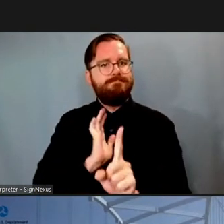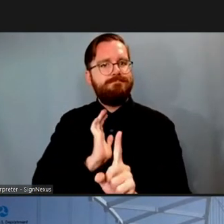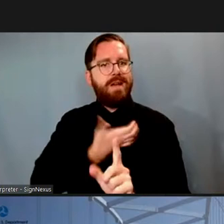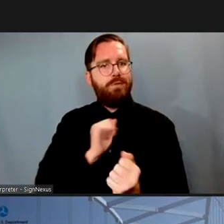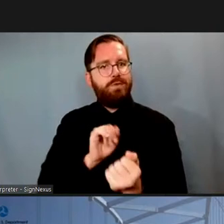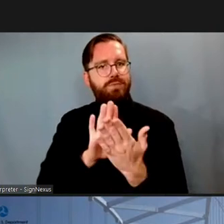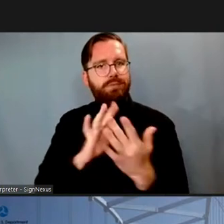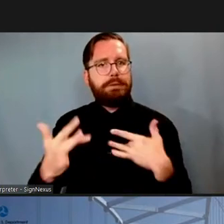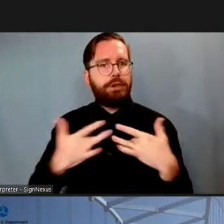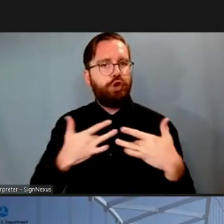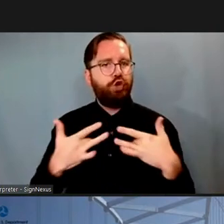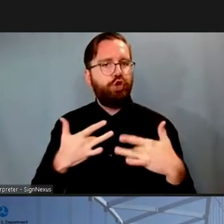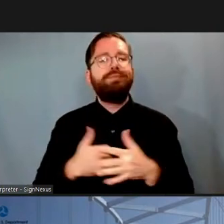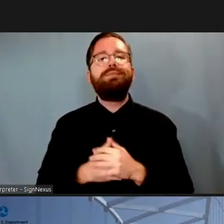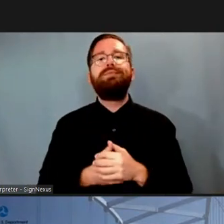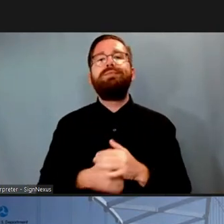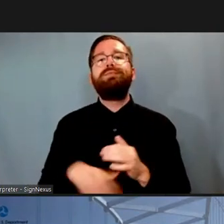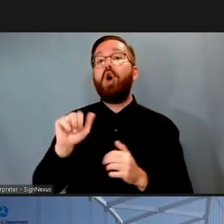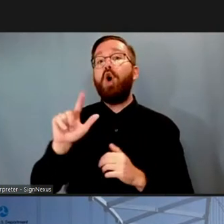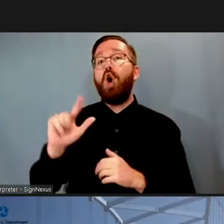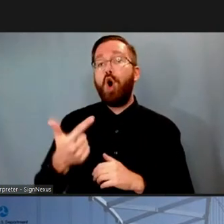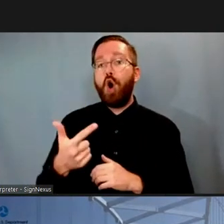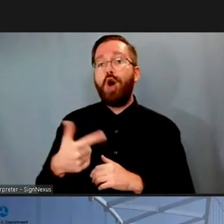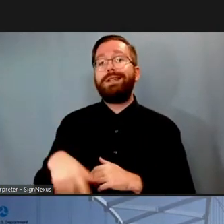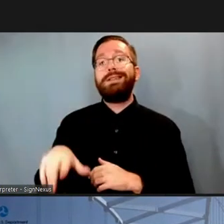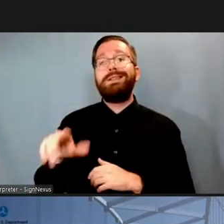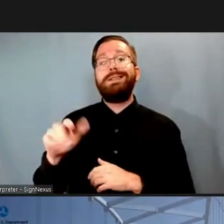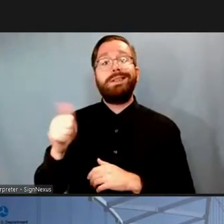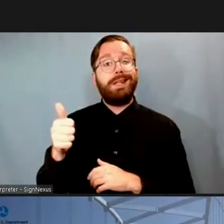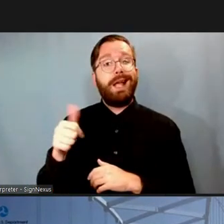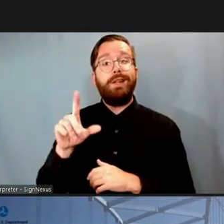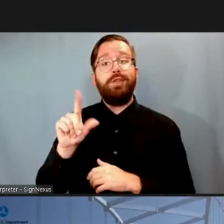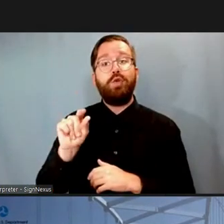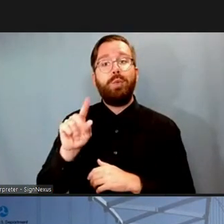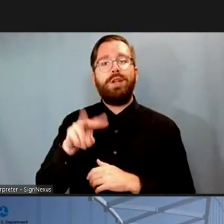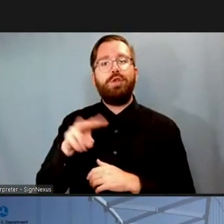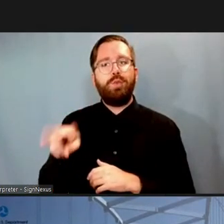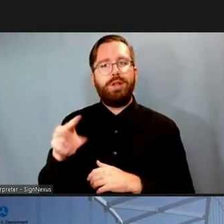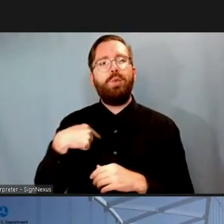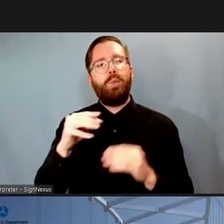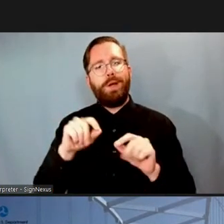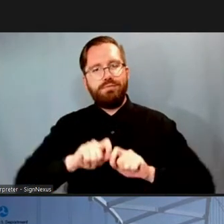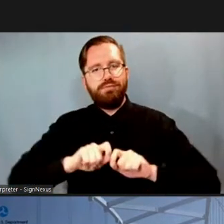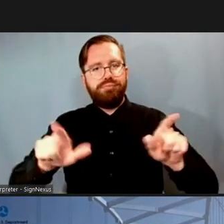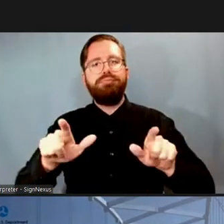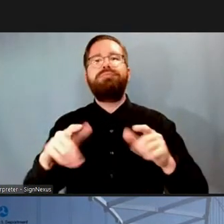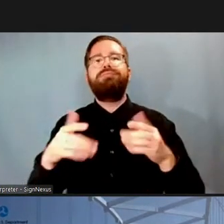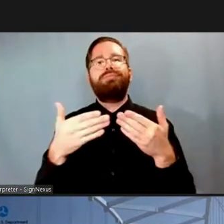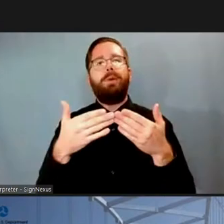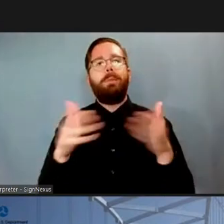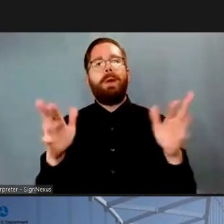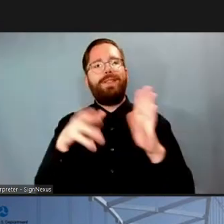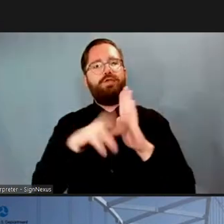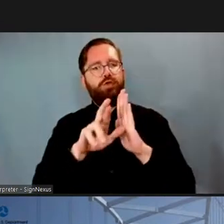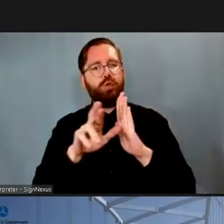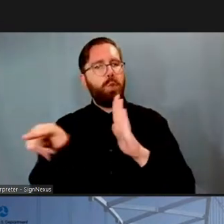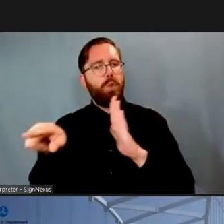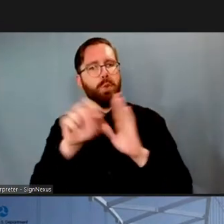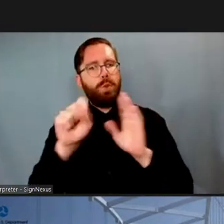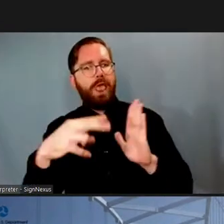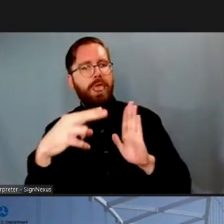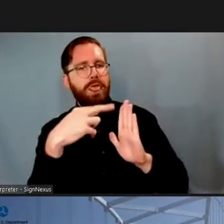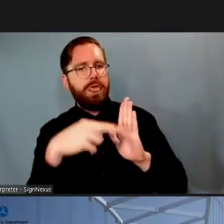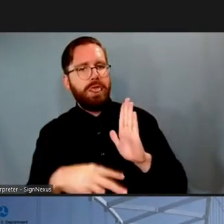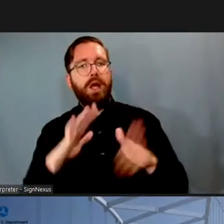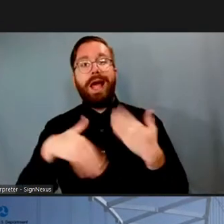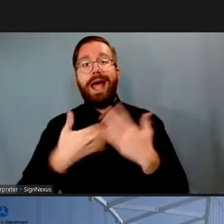august 10 2022 we released the environmental assessment for public review if you have not yet had an opportunity to read the entire